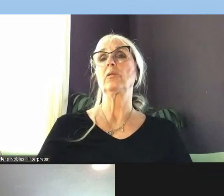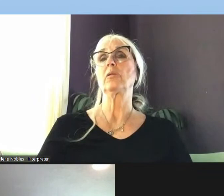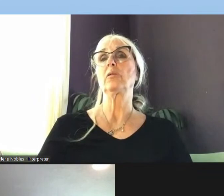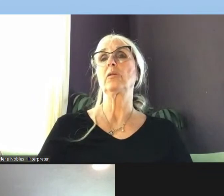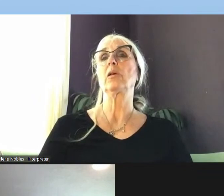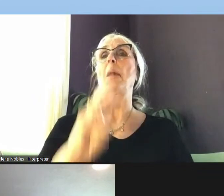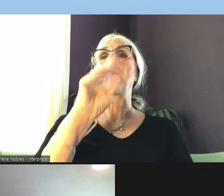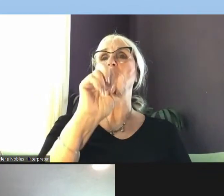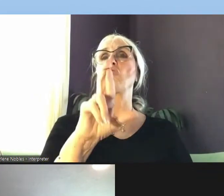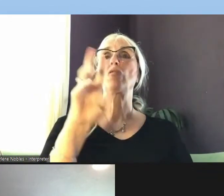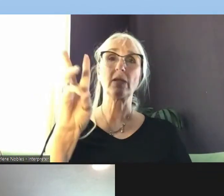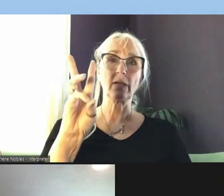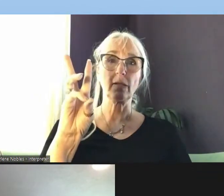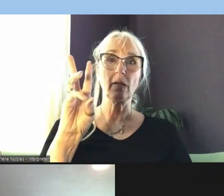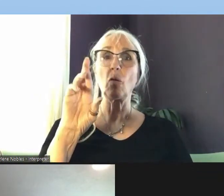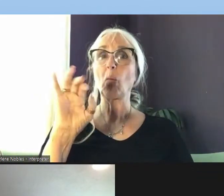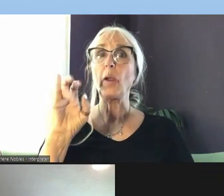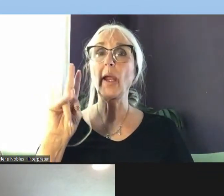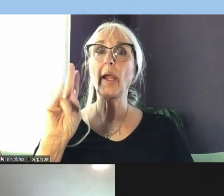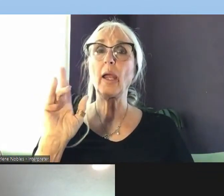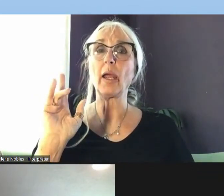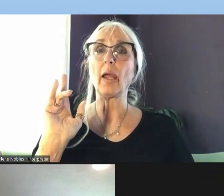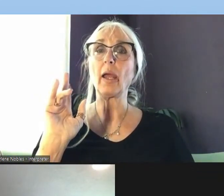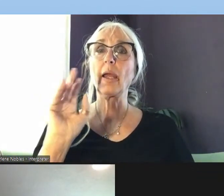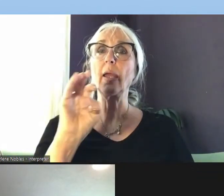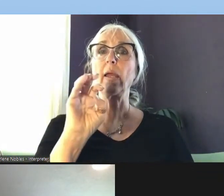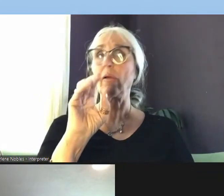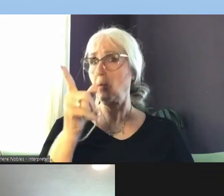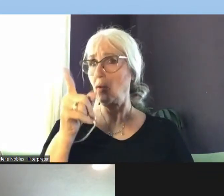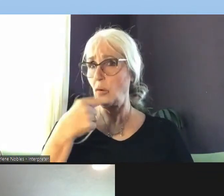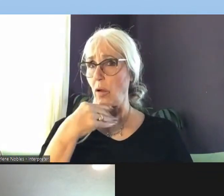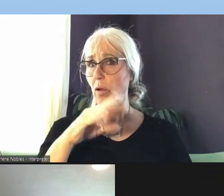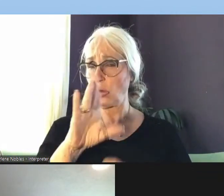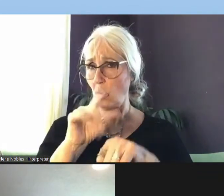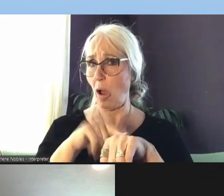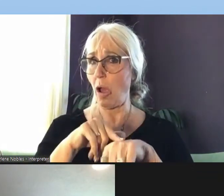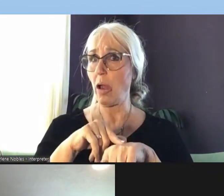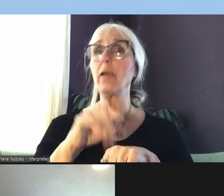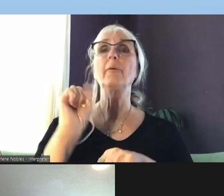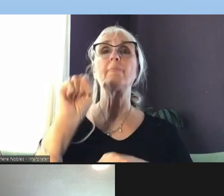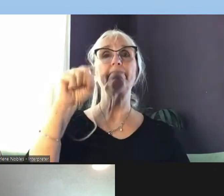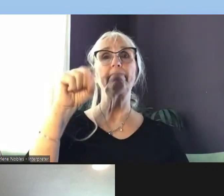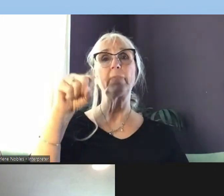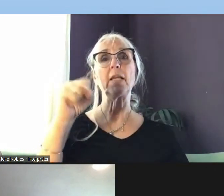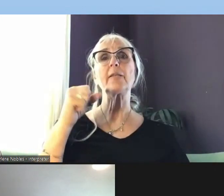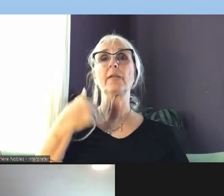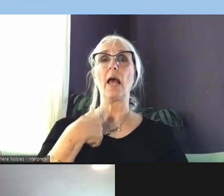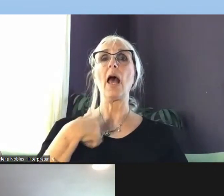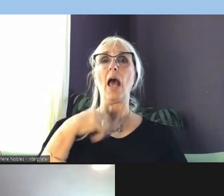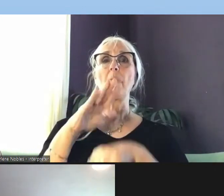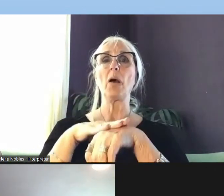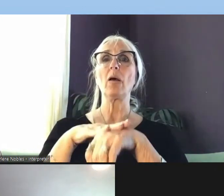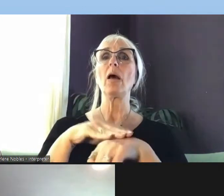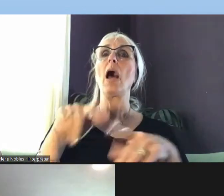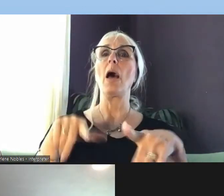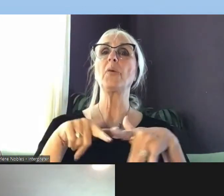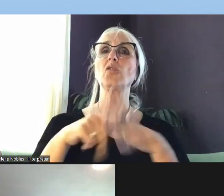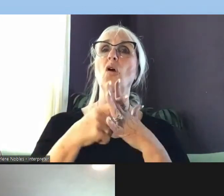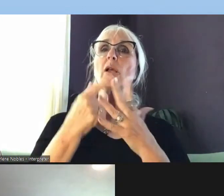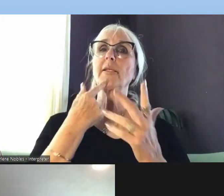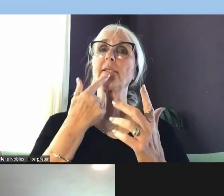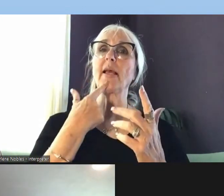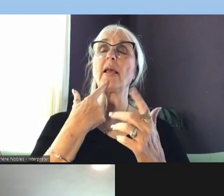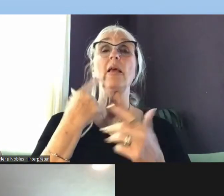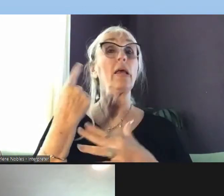on? Major, are you on? Yes, sir, I am. Okay. All right, I'll start off by saying this was something that